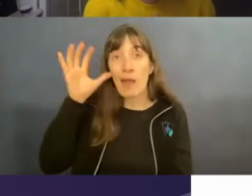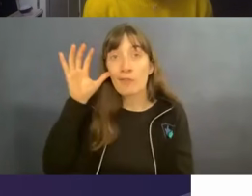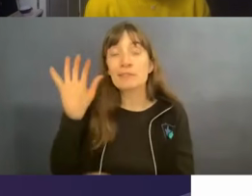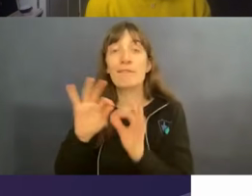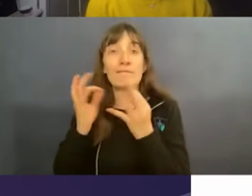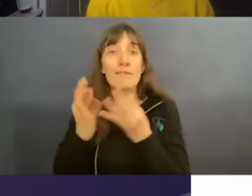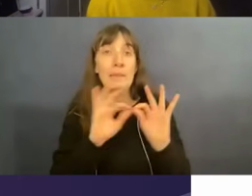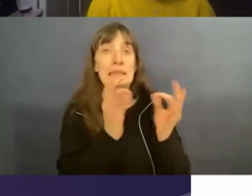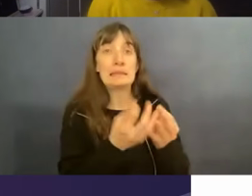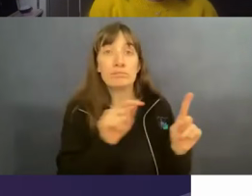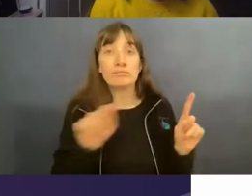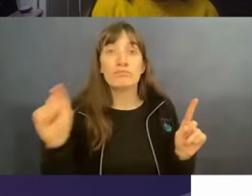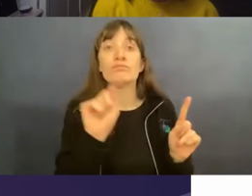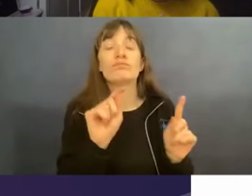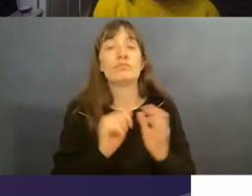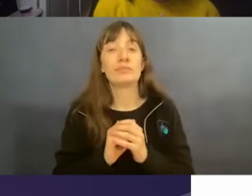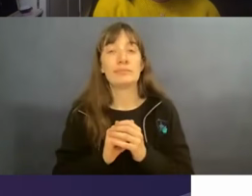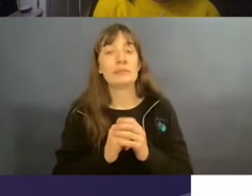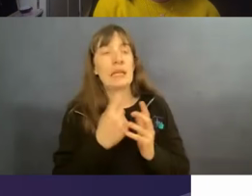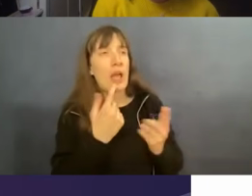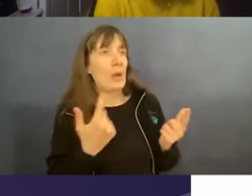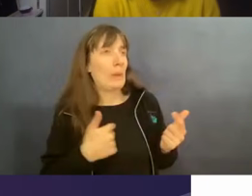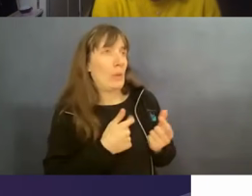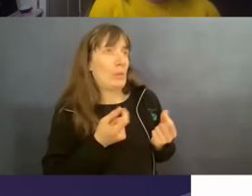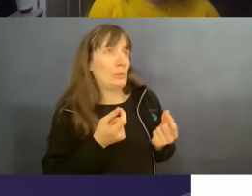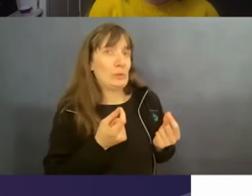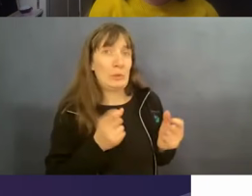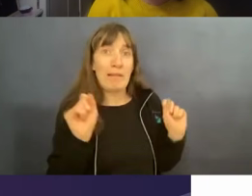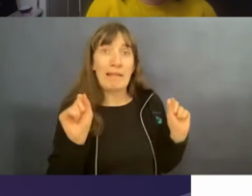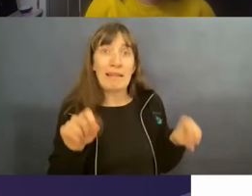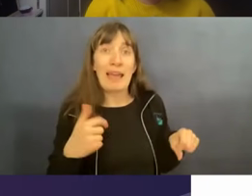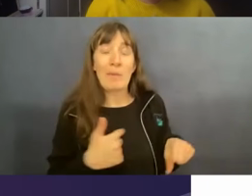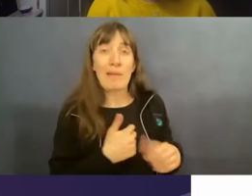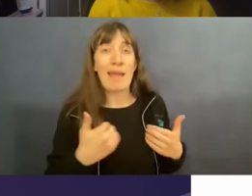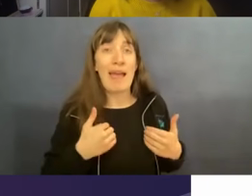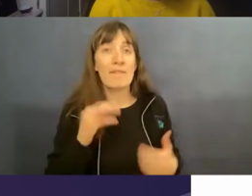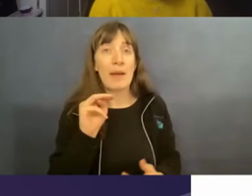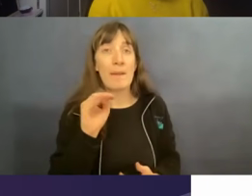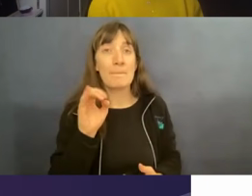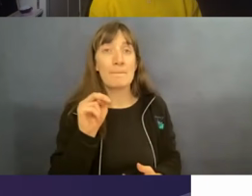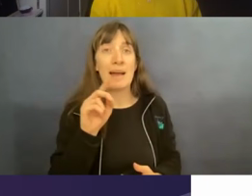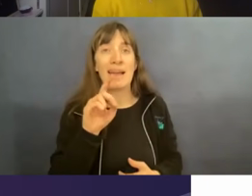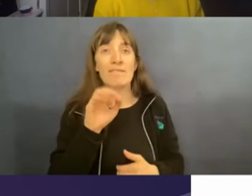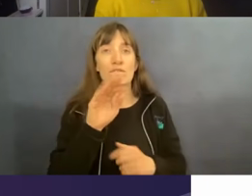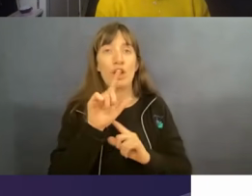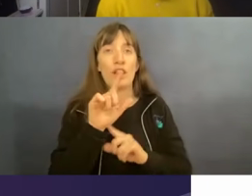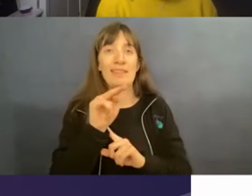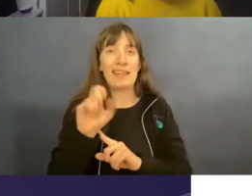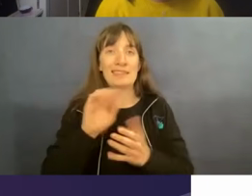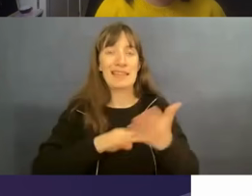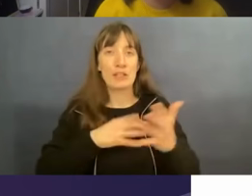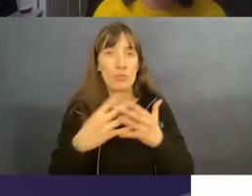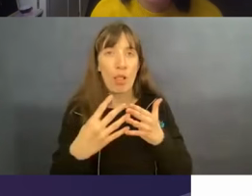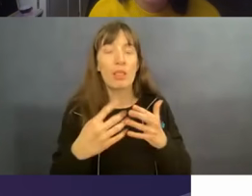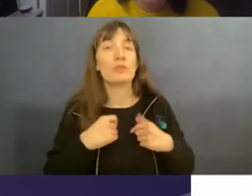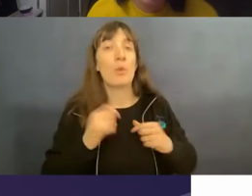families, and they say, what can we do? Like, can we have a mindfulness schedule? When we wake up, can we tune into our